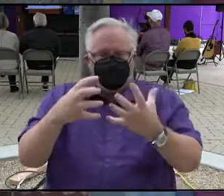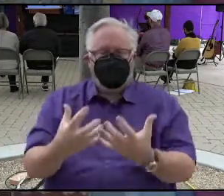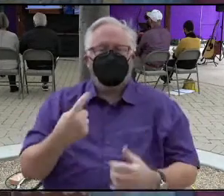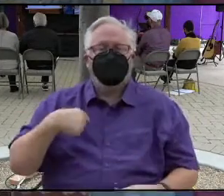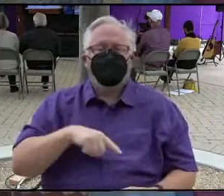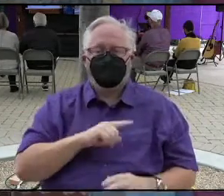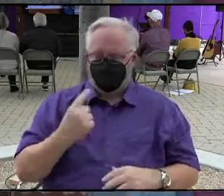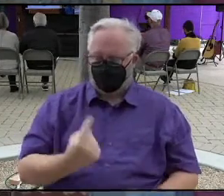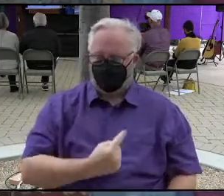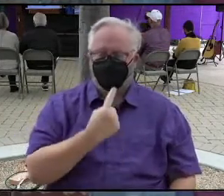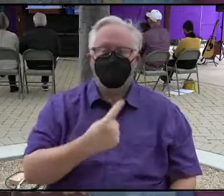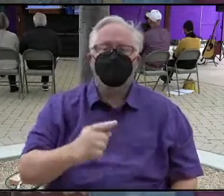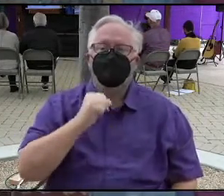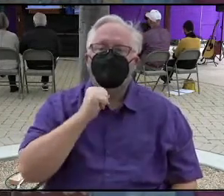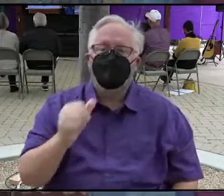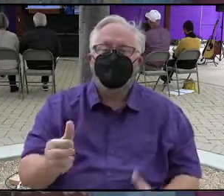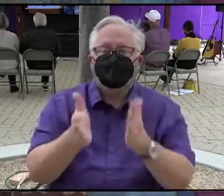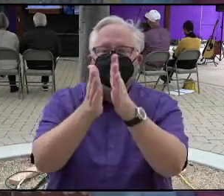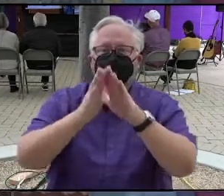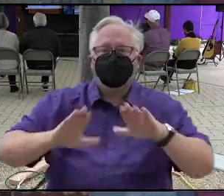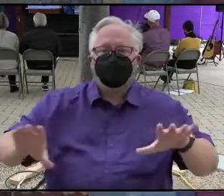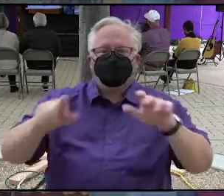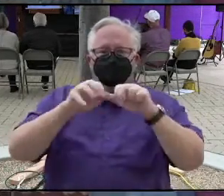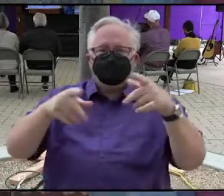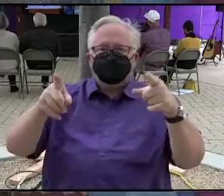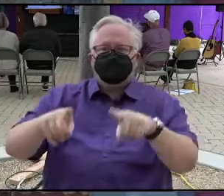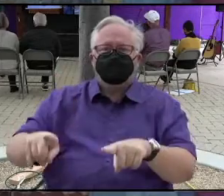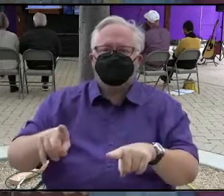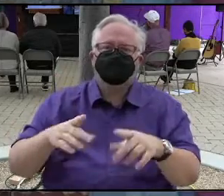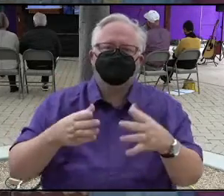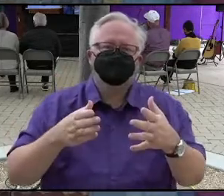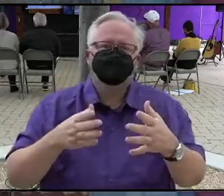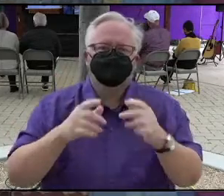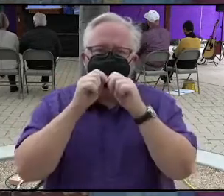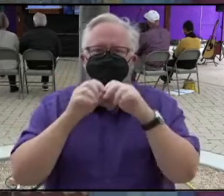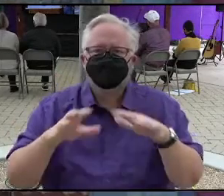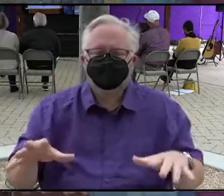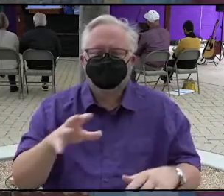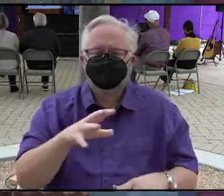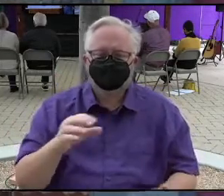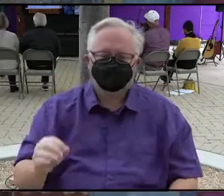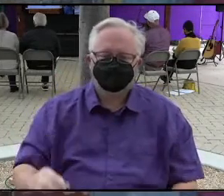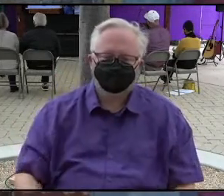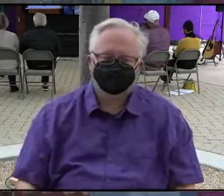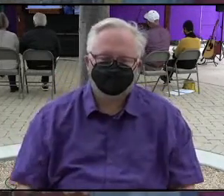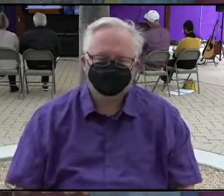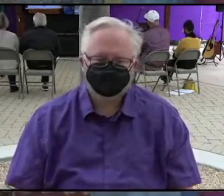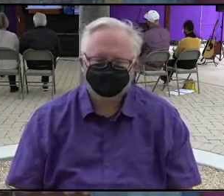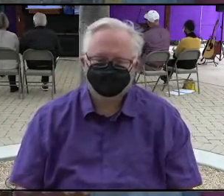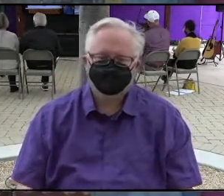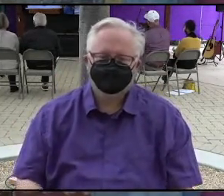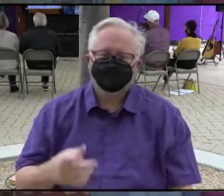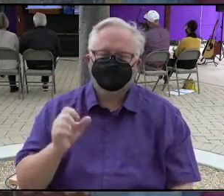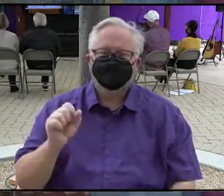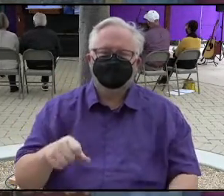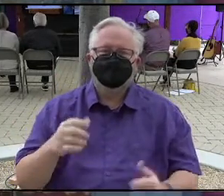Shalom, blessed be. Ashe, and ke asi sia.